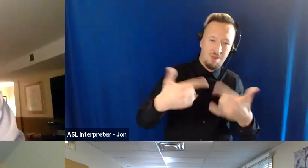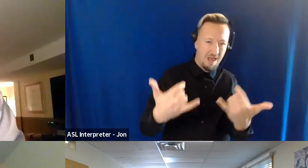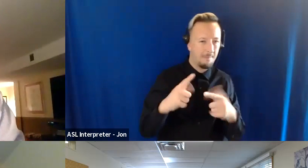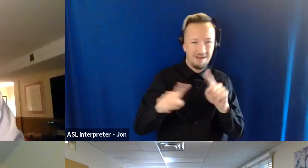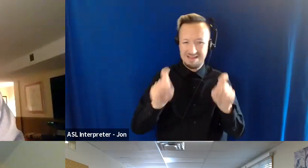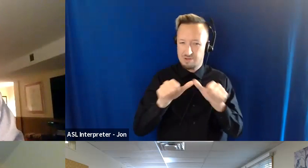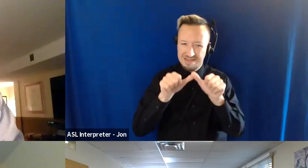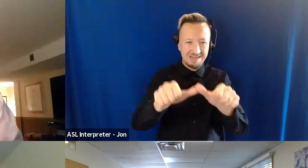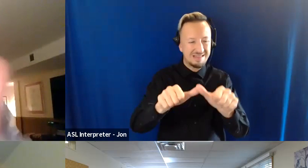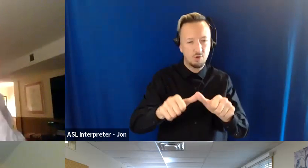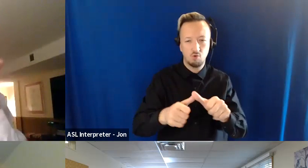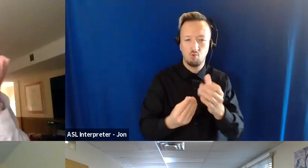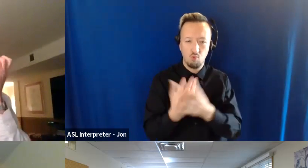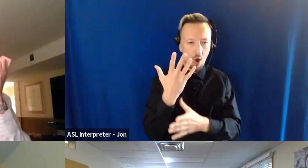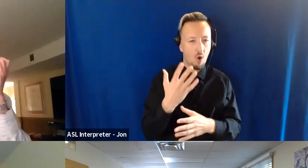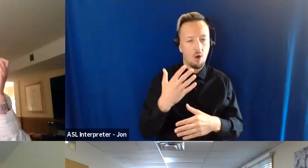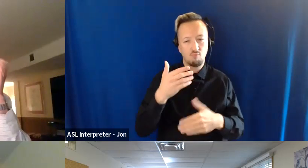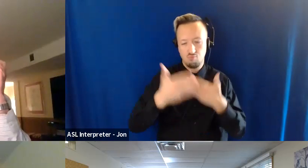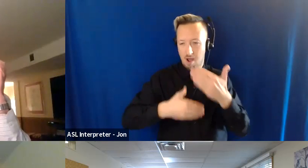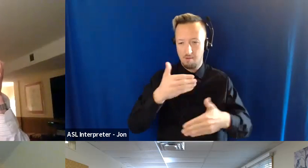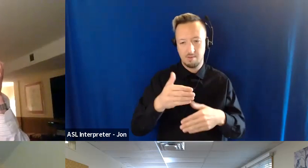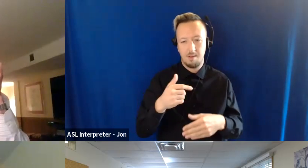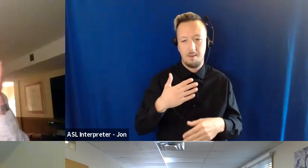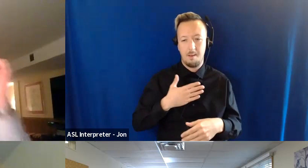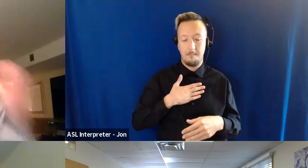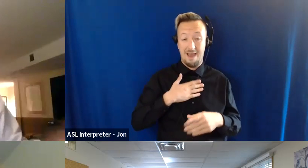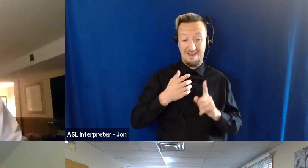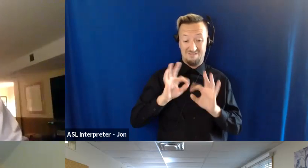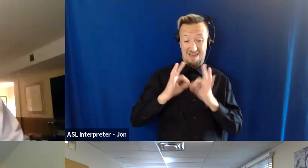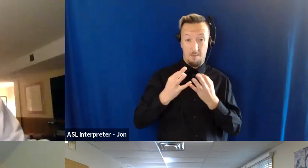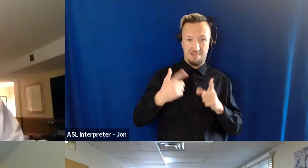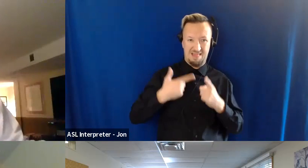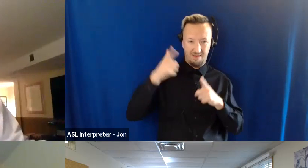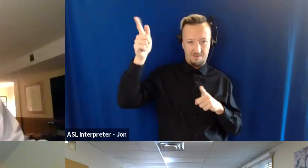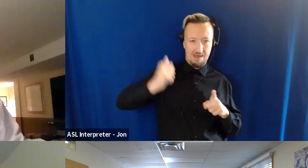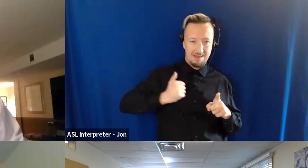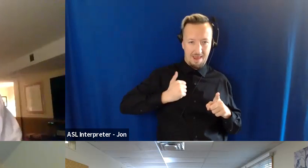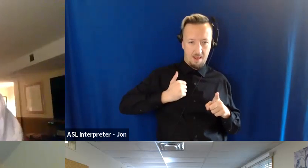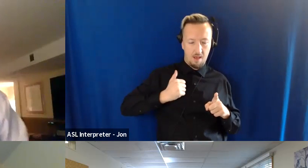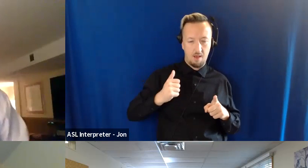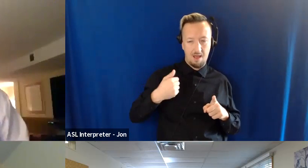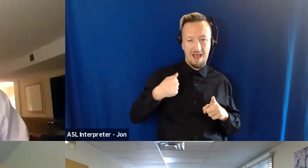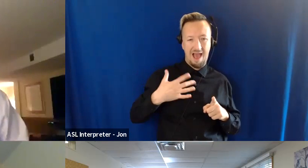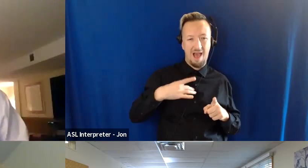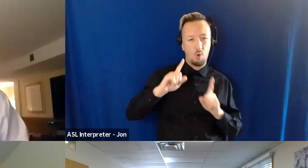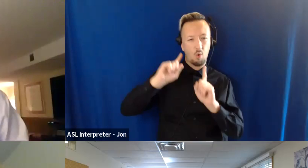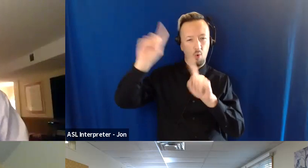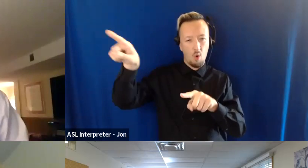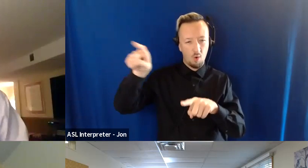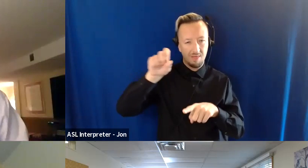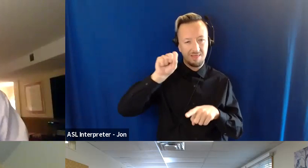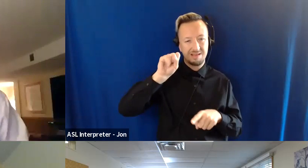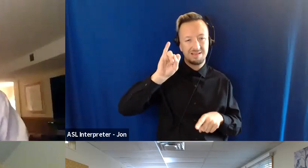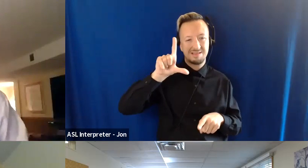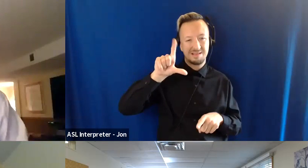there. I have family in Canada, and whenever I go, I like to go to the sills that are there, and I